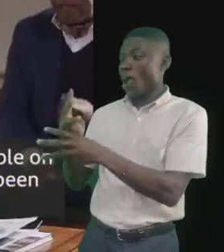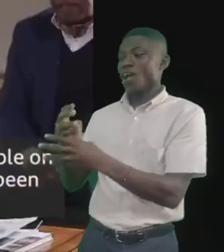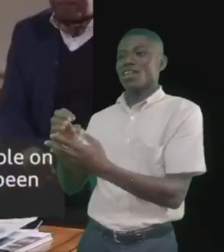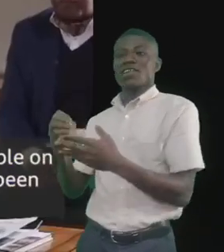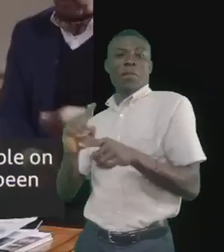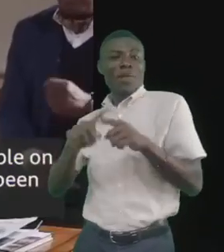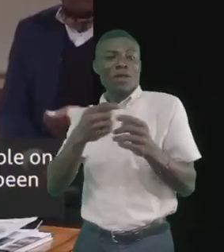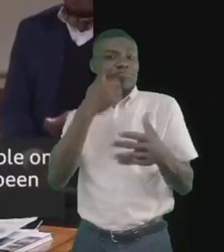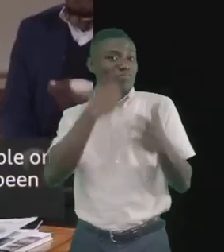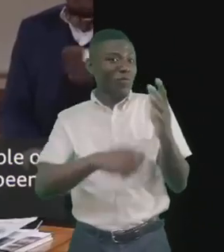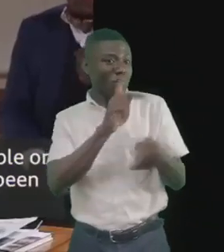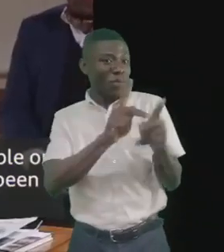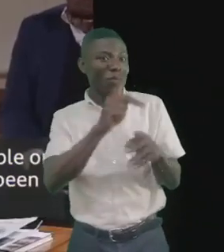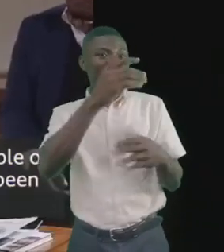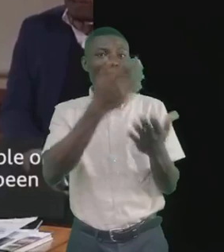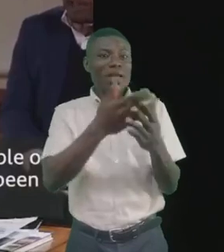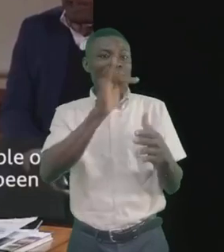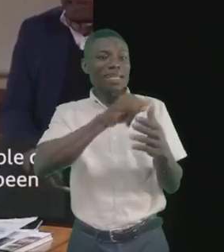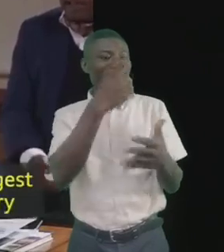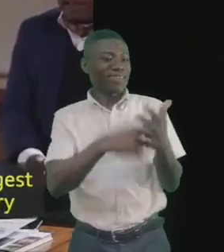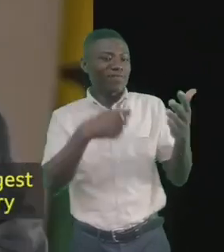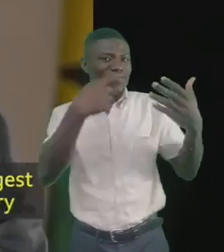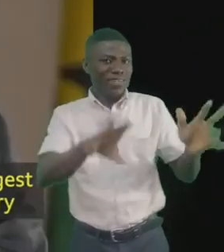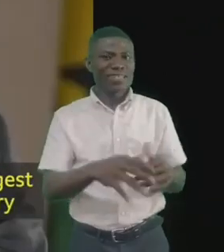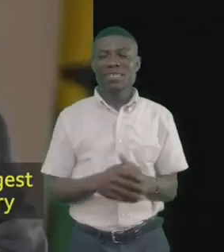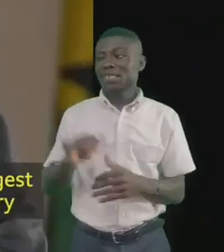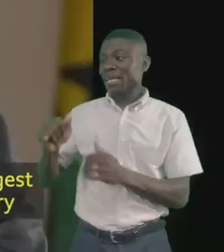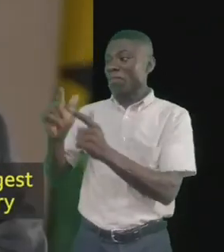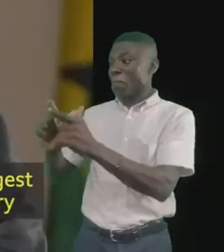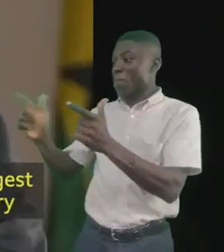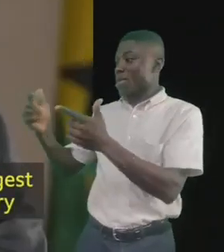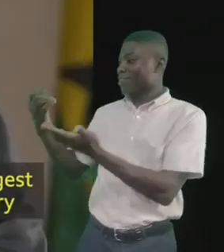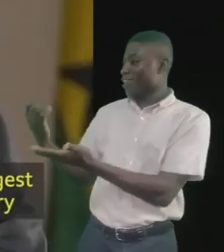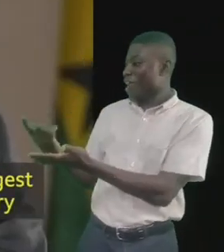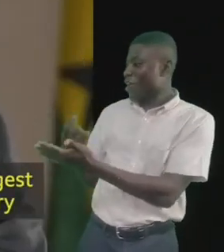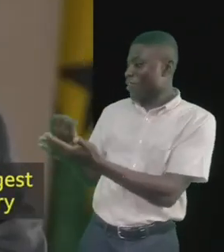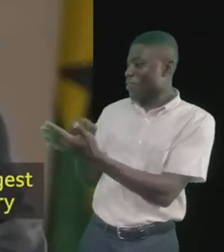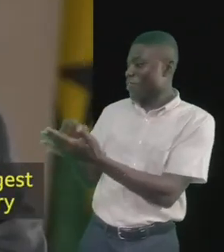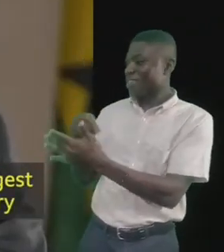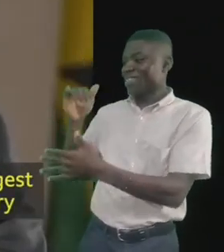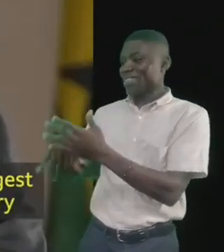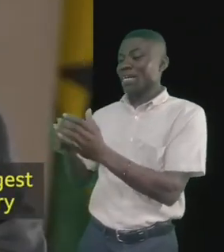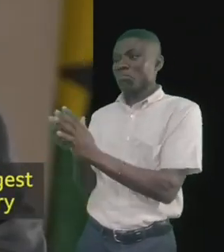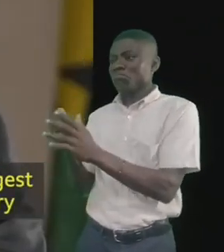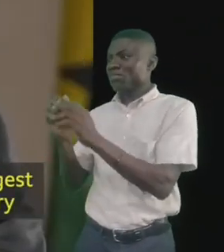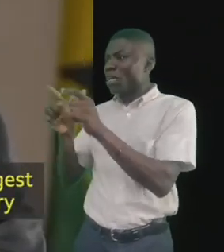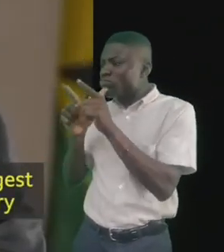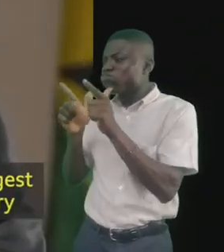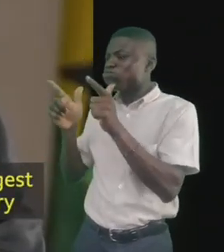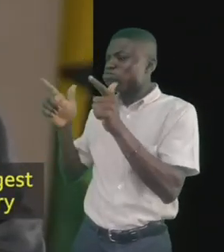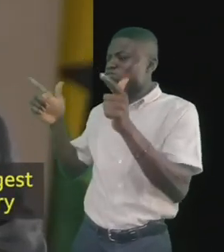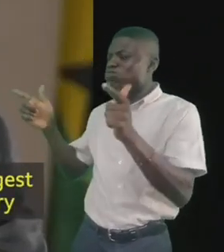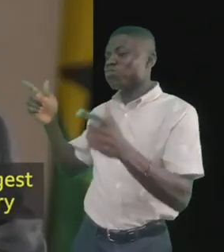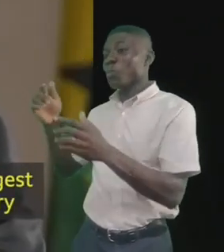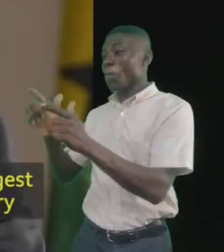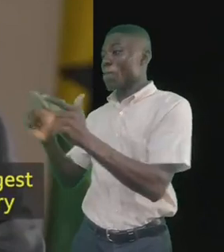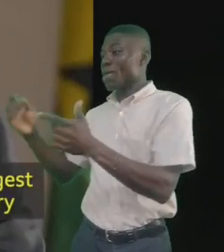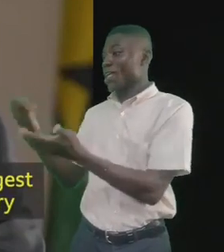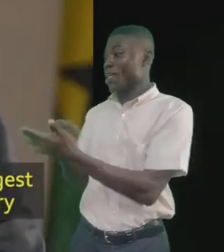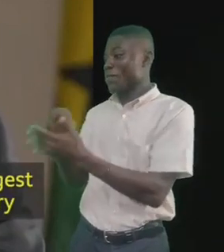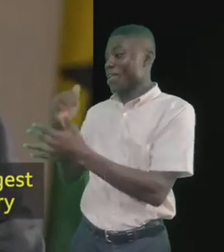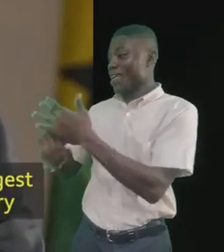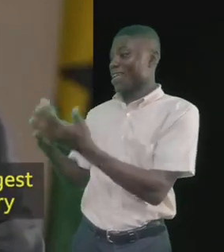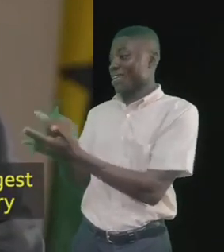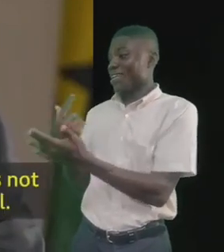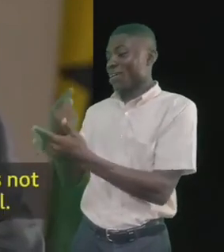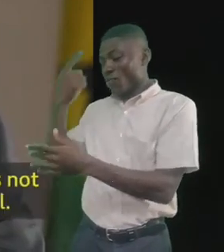but you're taxing people on money that has already been taxed. Is the biggest economy is emerging as the biggest economy